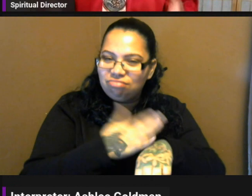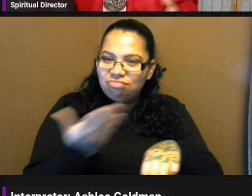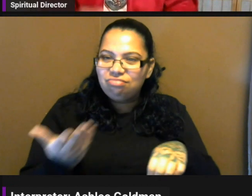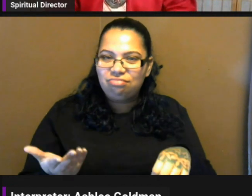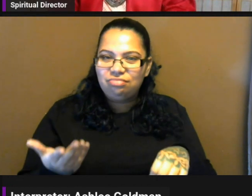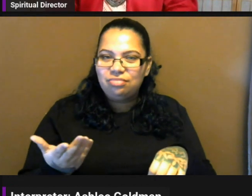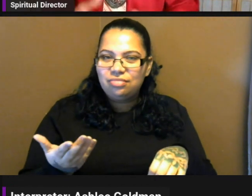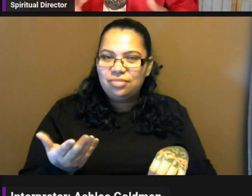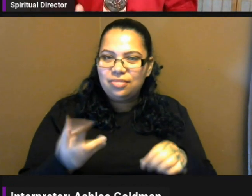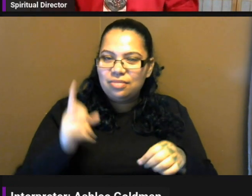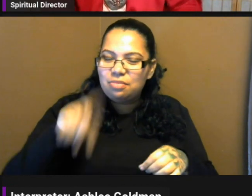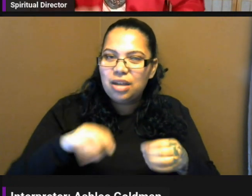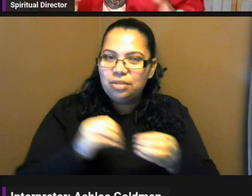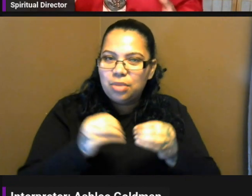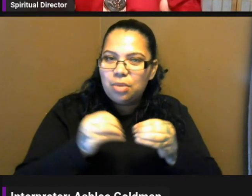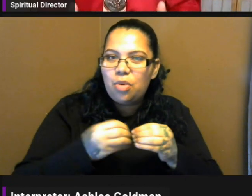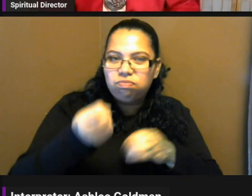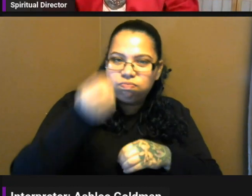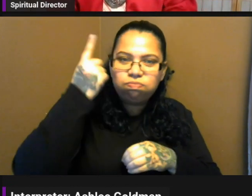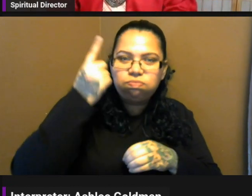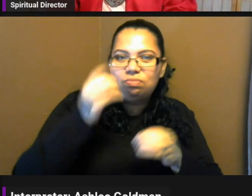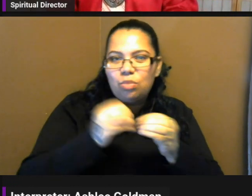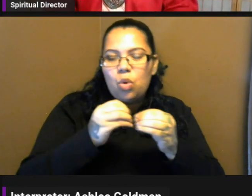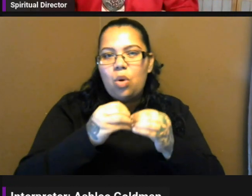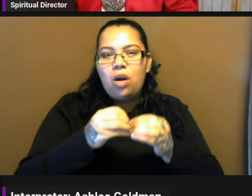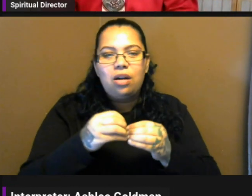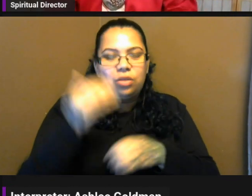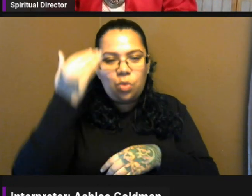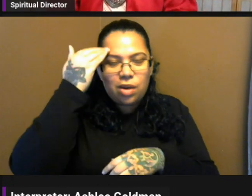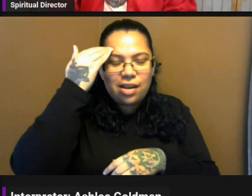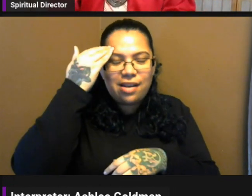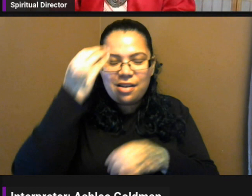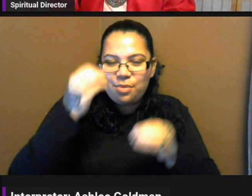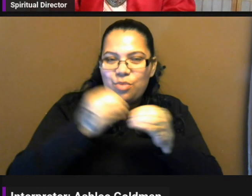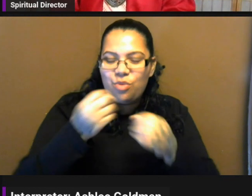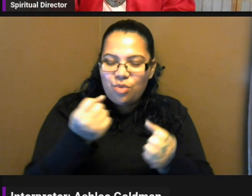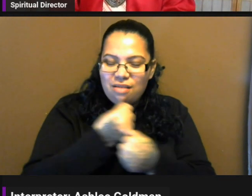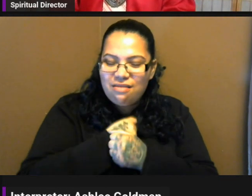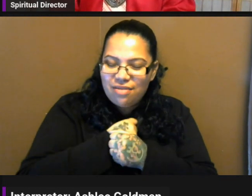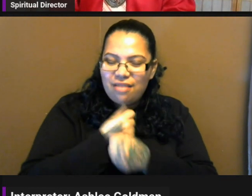It is more understanding. It is more aware. It is more loving. It is more forgiving.